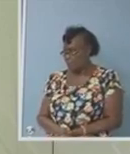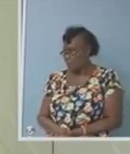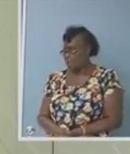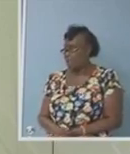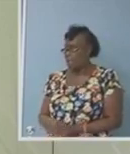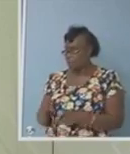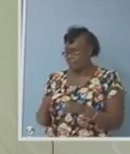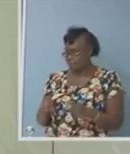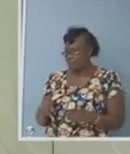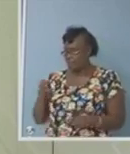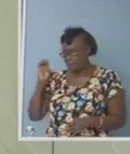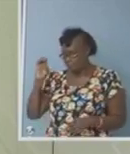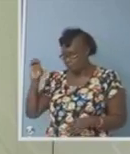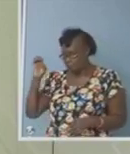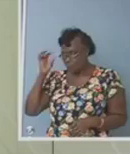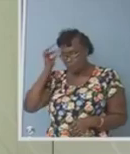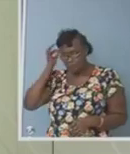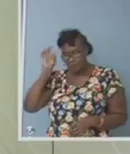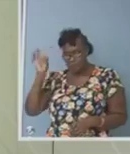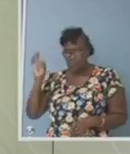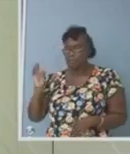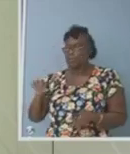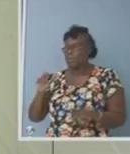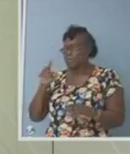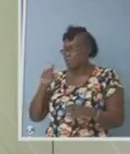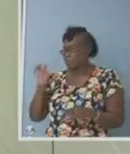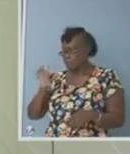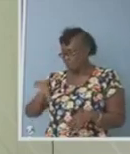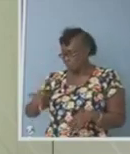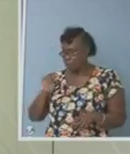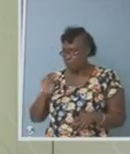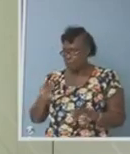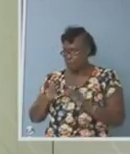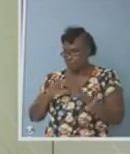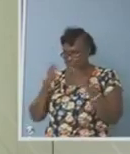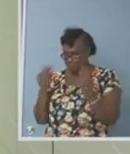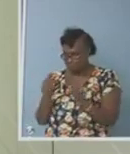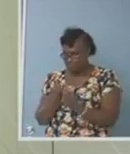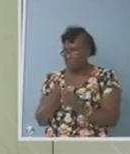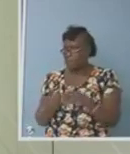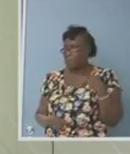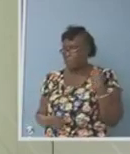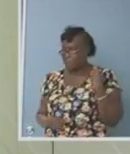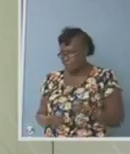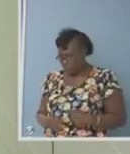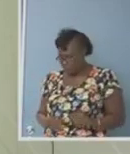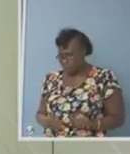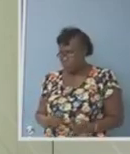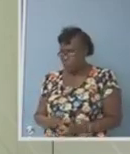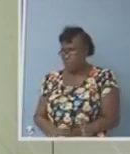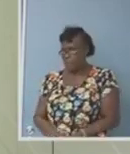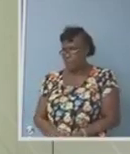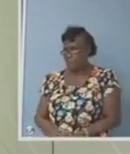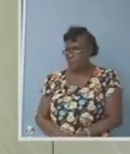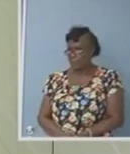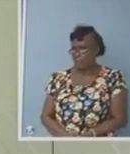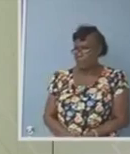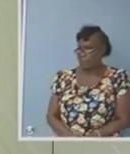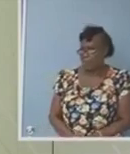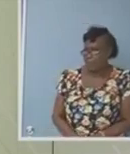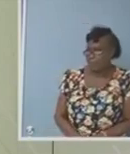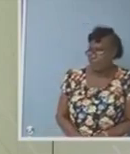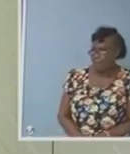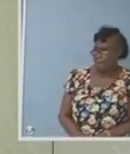been appointed to that committee. So across the board, we continue to ensure